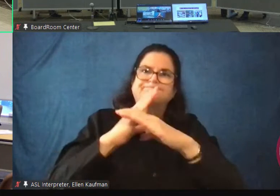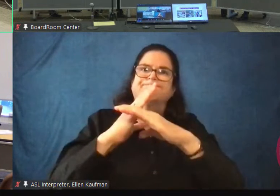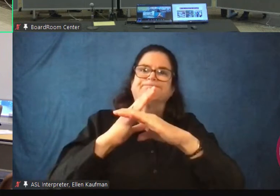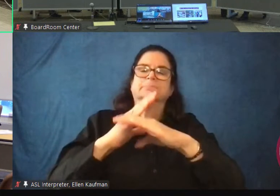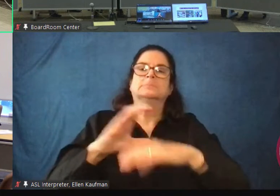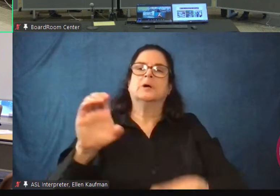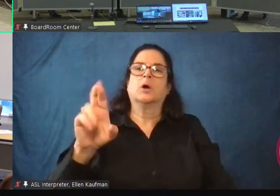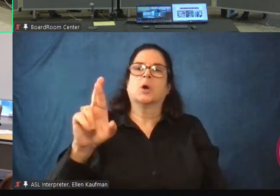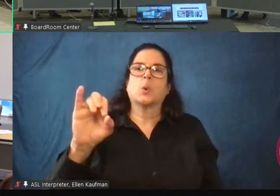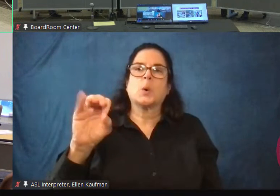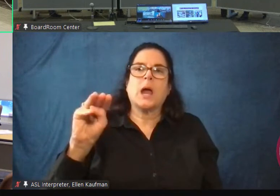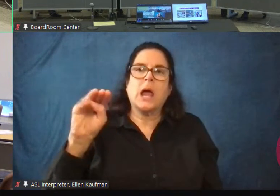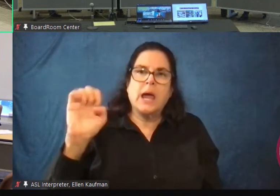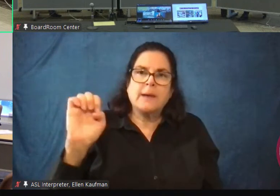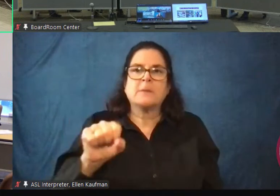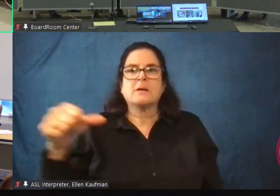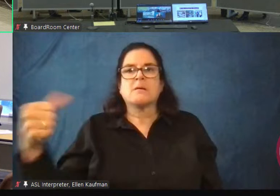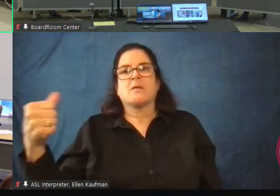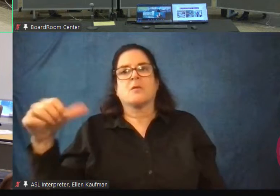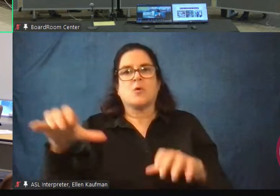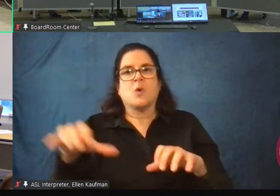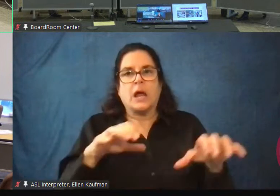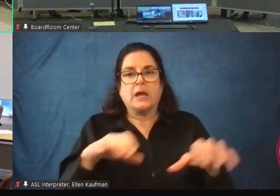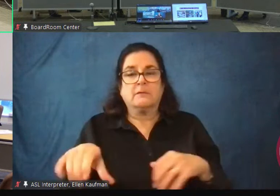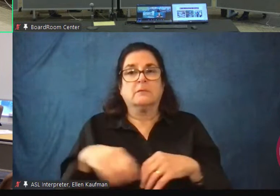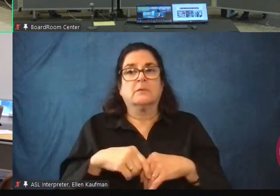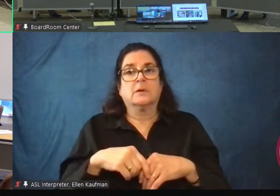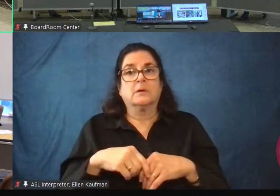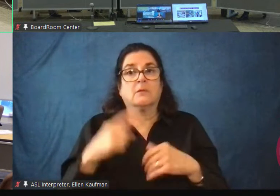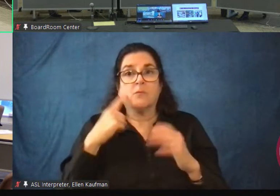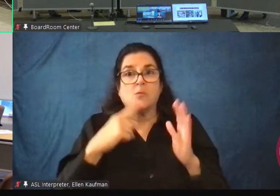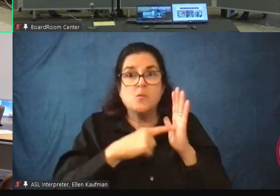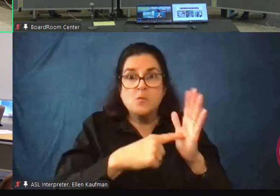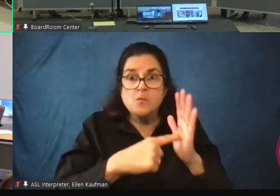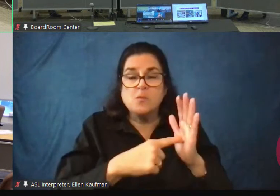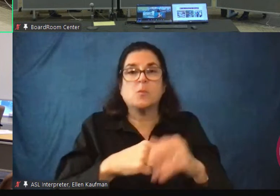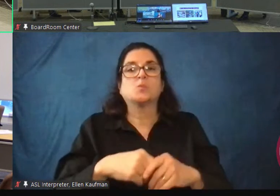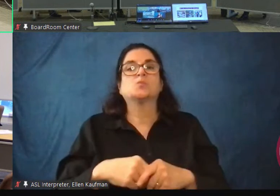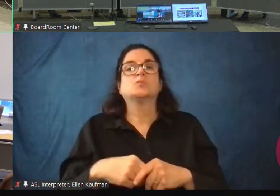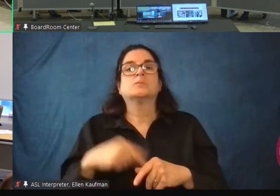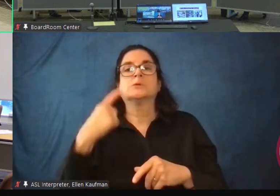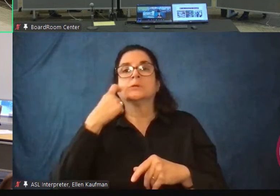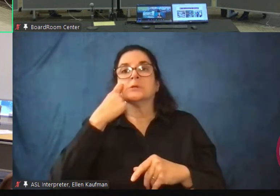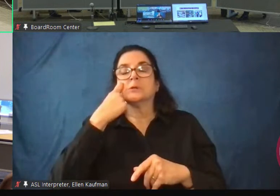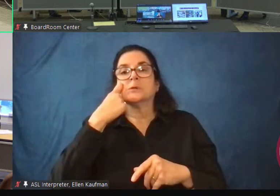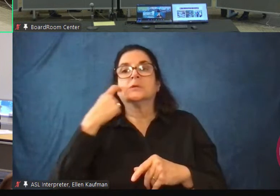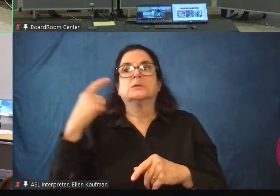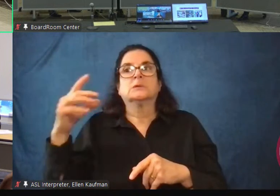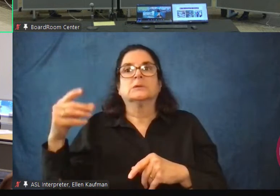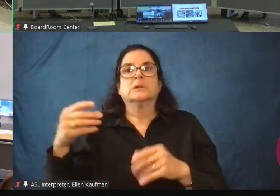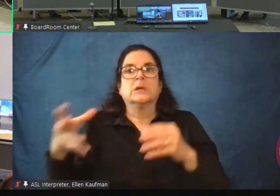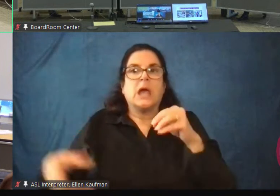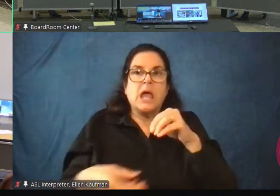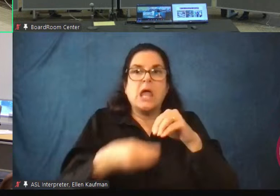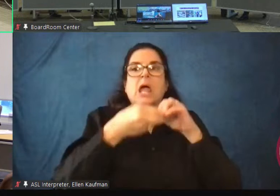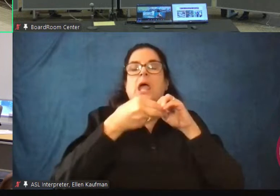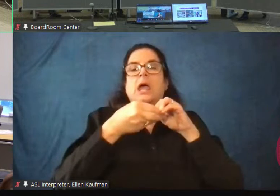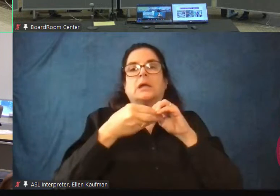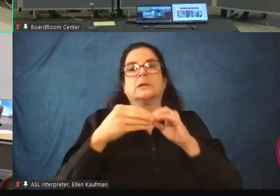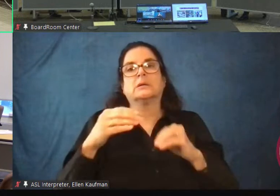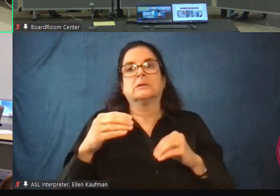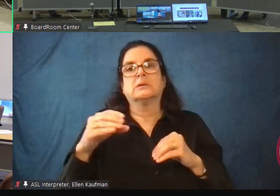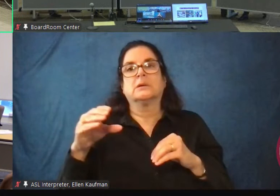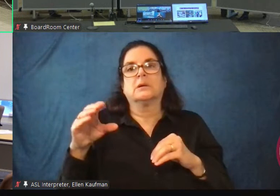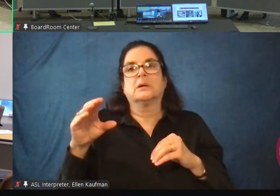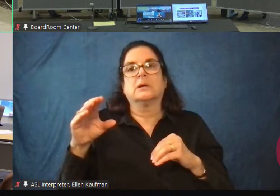on CTA. Those items include the recent expansion of unarmed guards and two-person canine teams, which